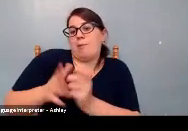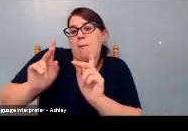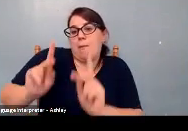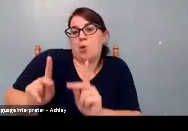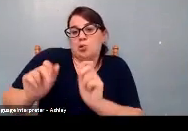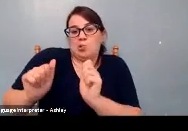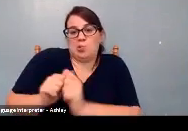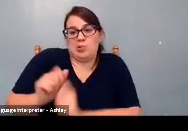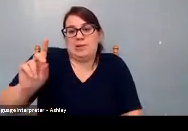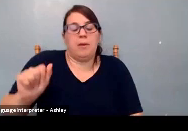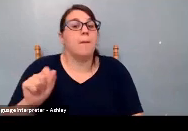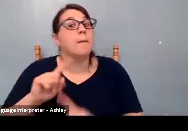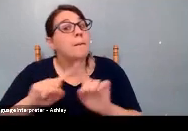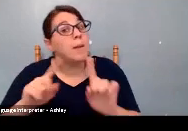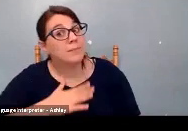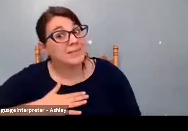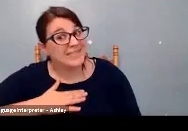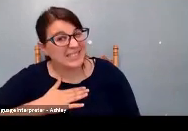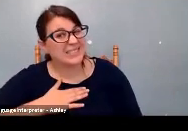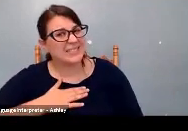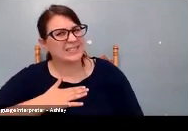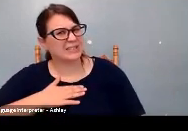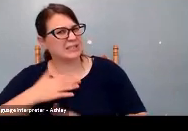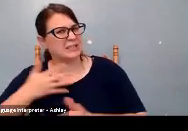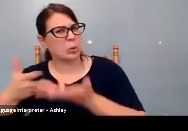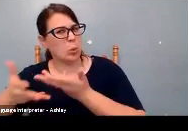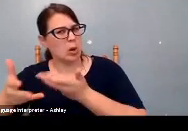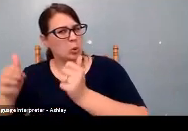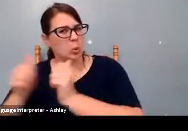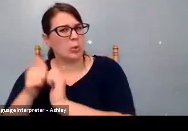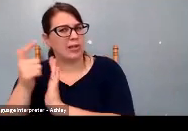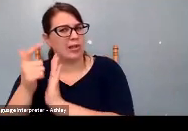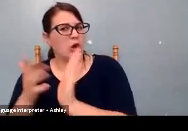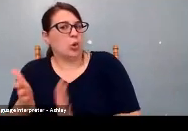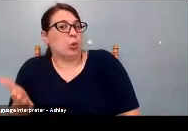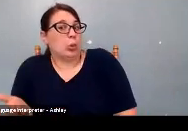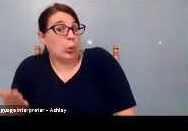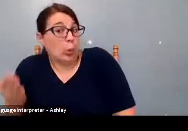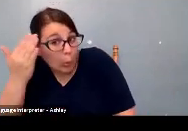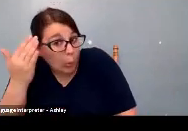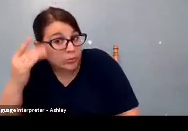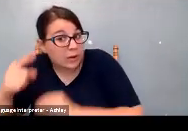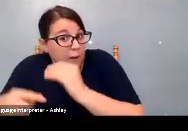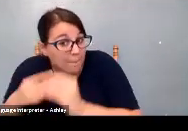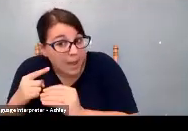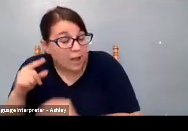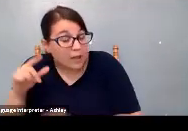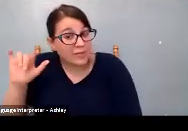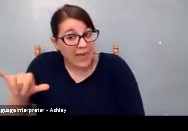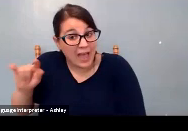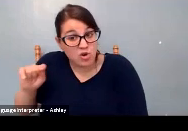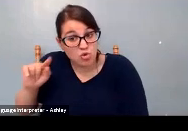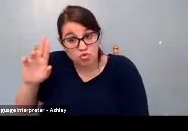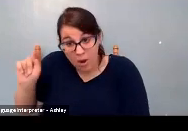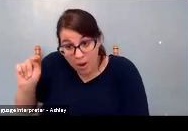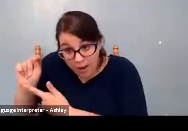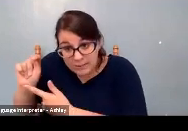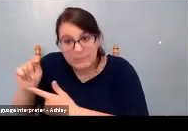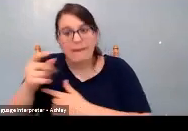experienced attorney that's knowledgeable and experienced in writing trusts, but also knowledgeable about ABLE accounts.